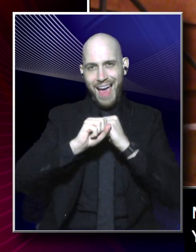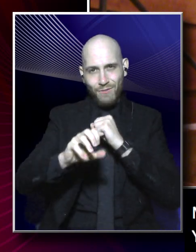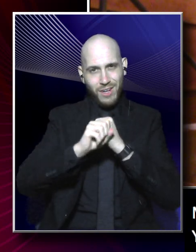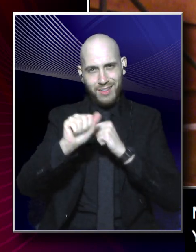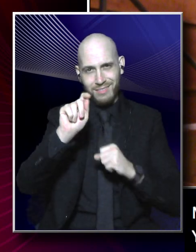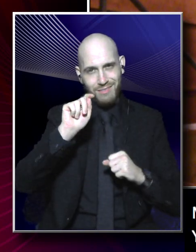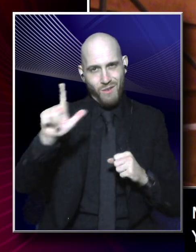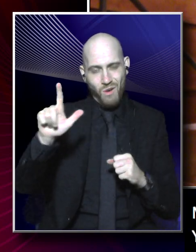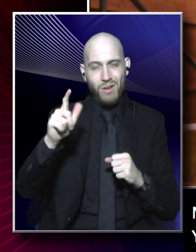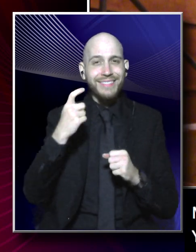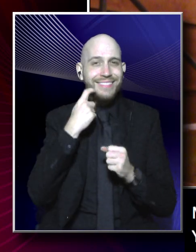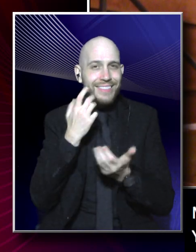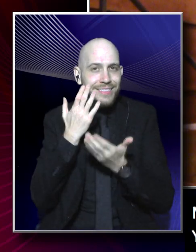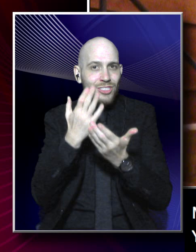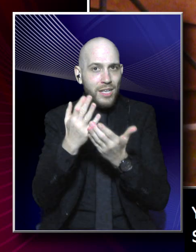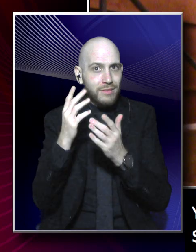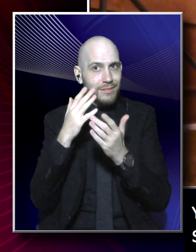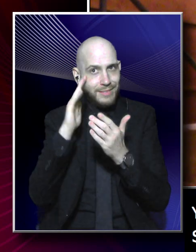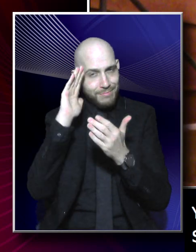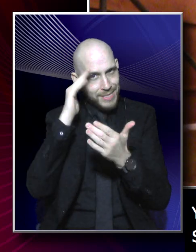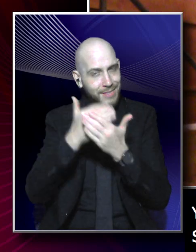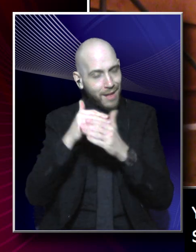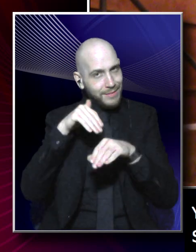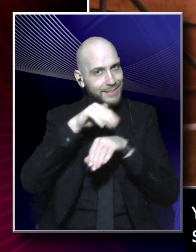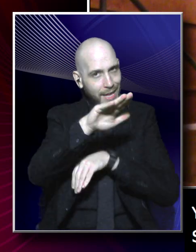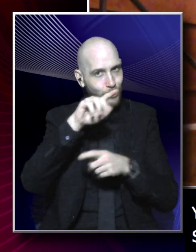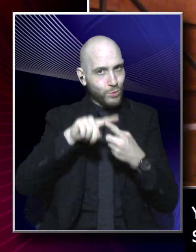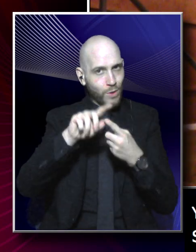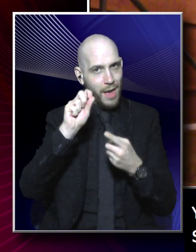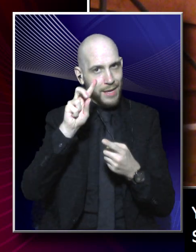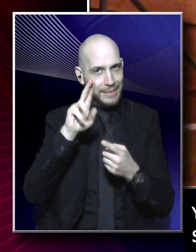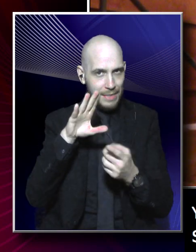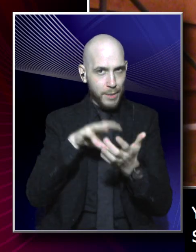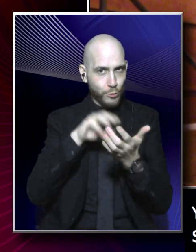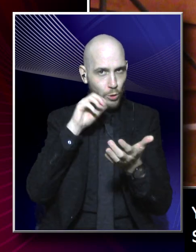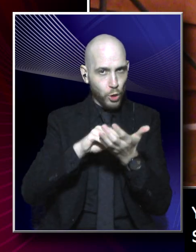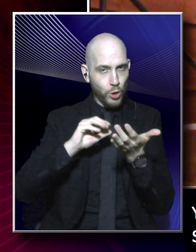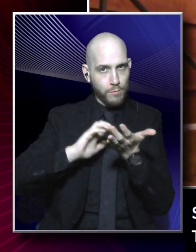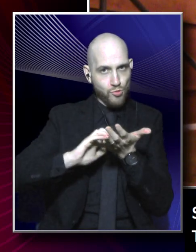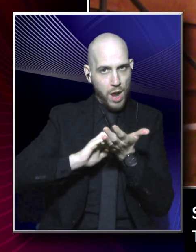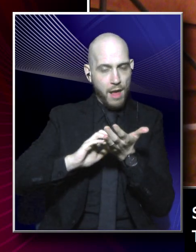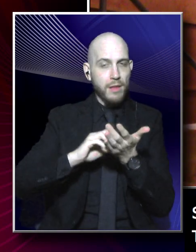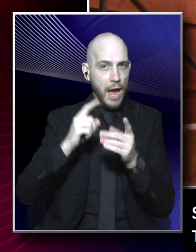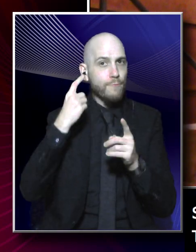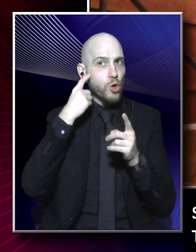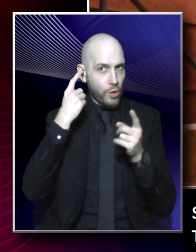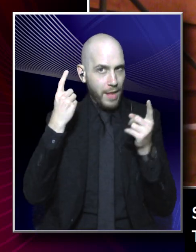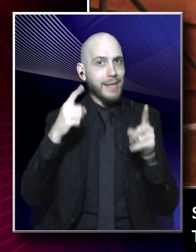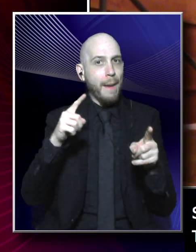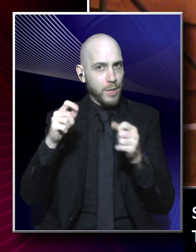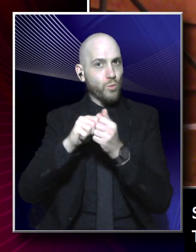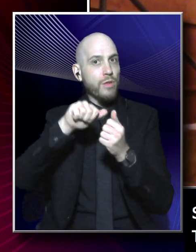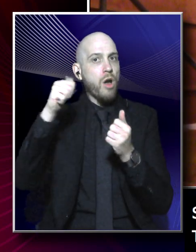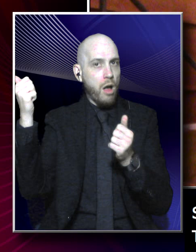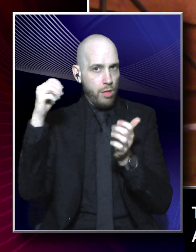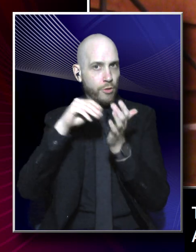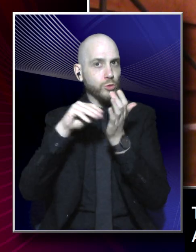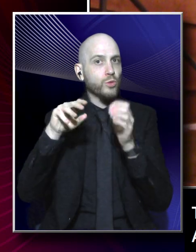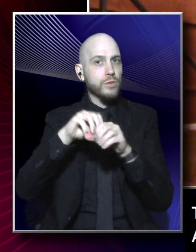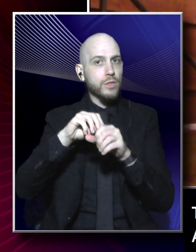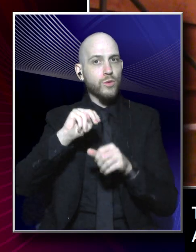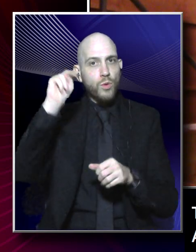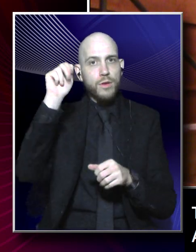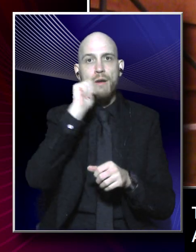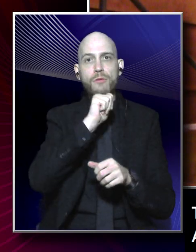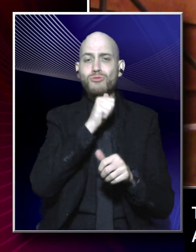to ASDB to live in residential treatment to learn Braille, and I've also heard that that strategy is employed with other students in northern Arizona. A perfectly